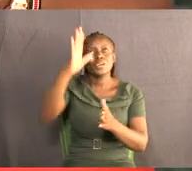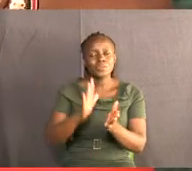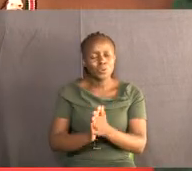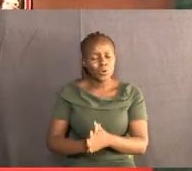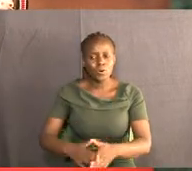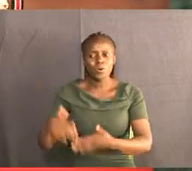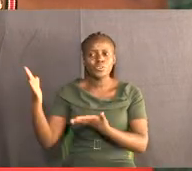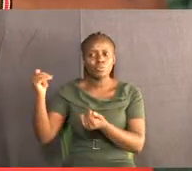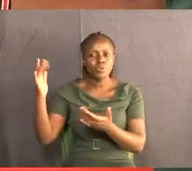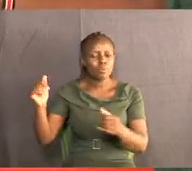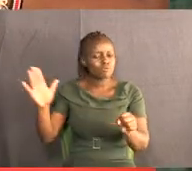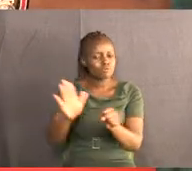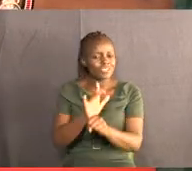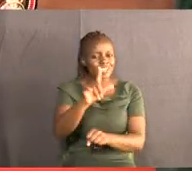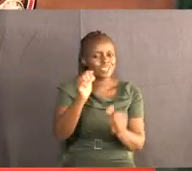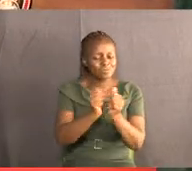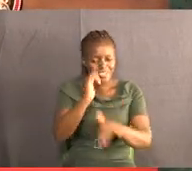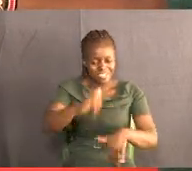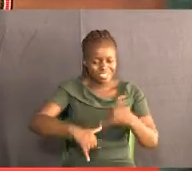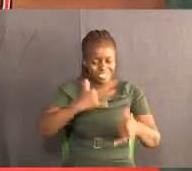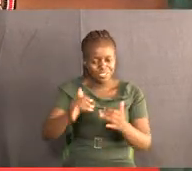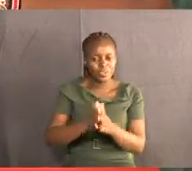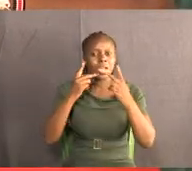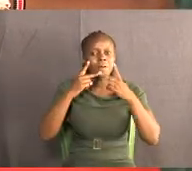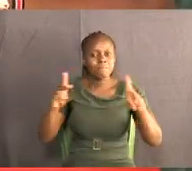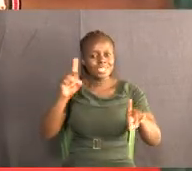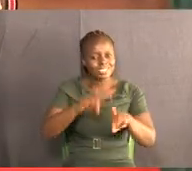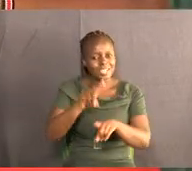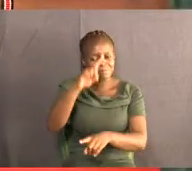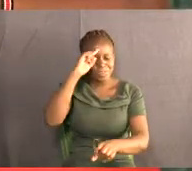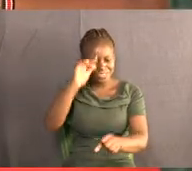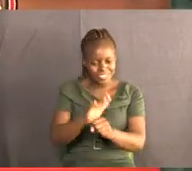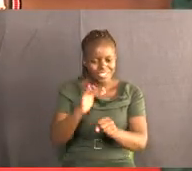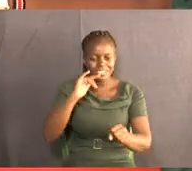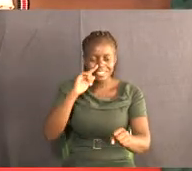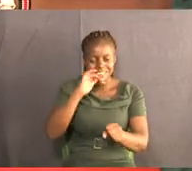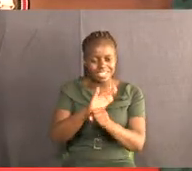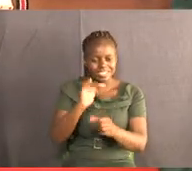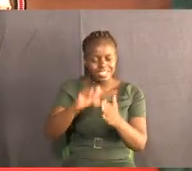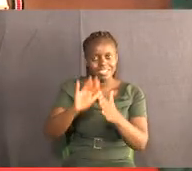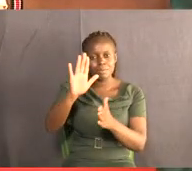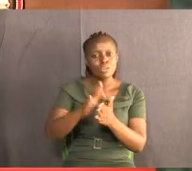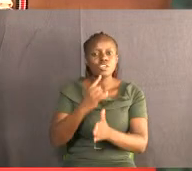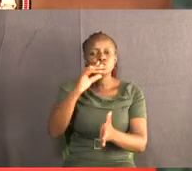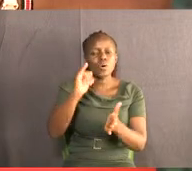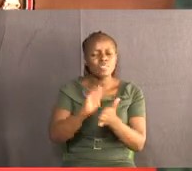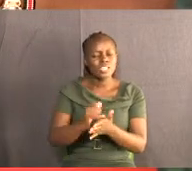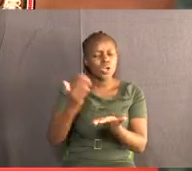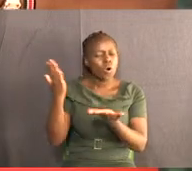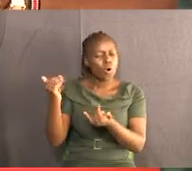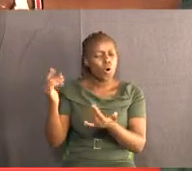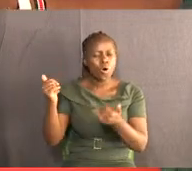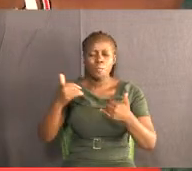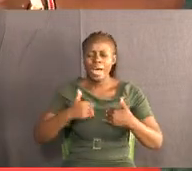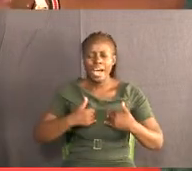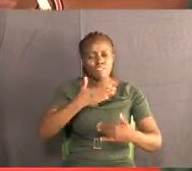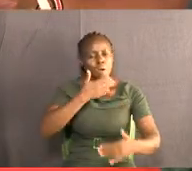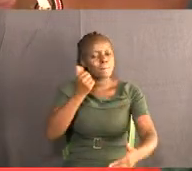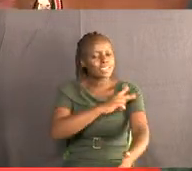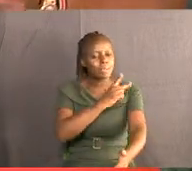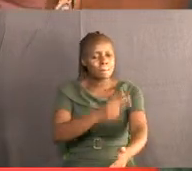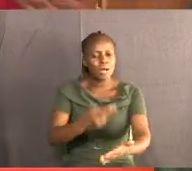fill you with all joy and peace as you trust in Him, so that you may overflow with hope by the power of the Holy